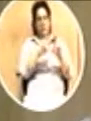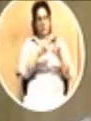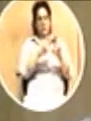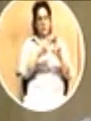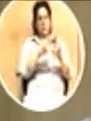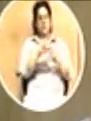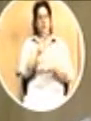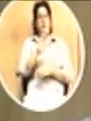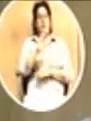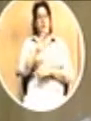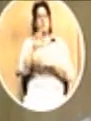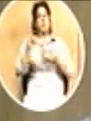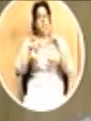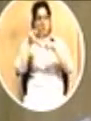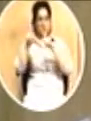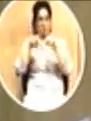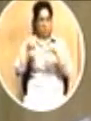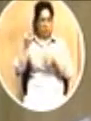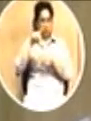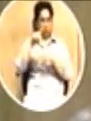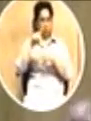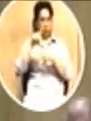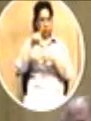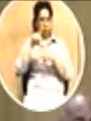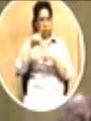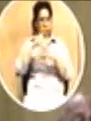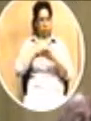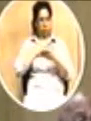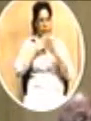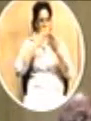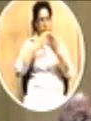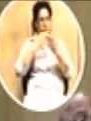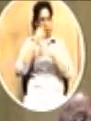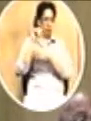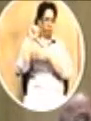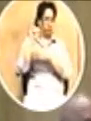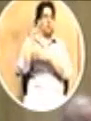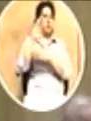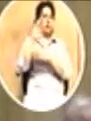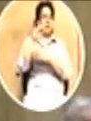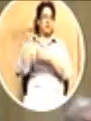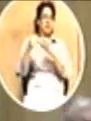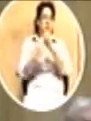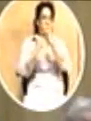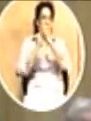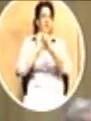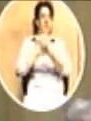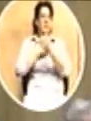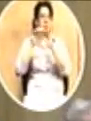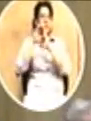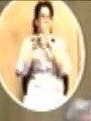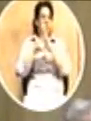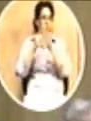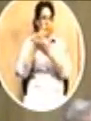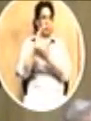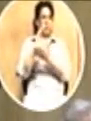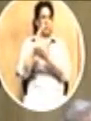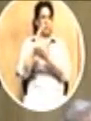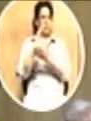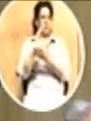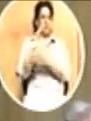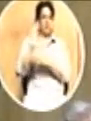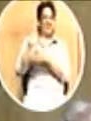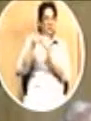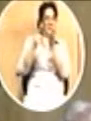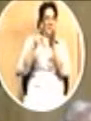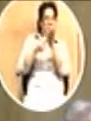You, the people, stood up to support our constitutional rights. Your